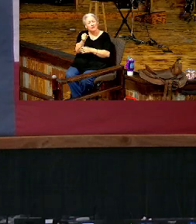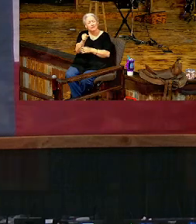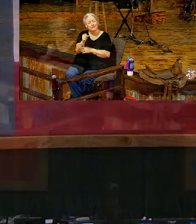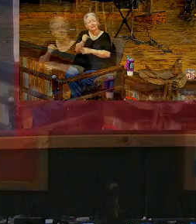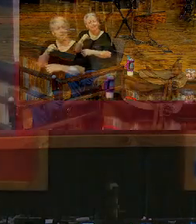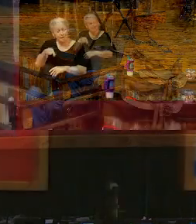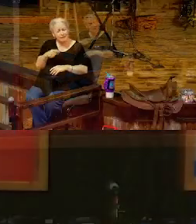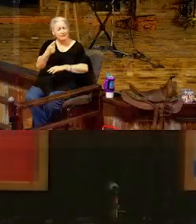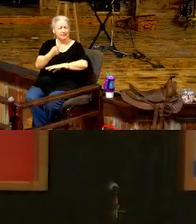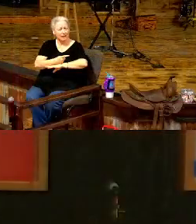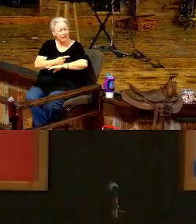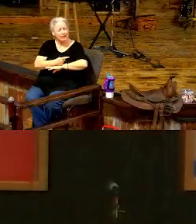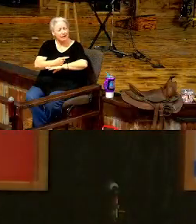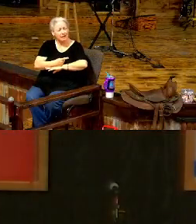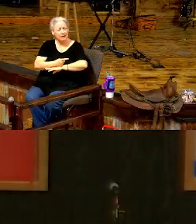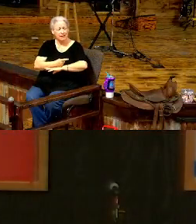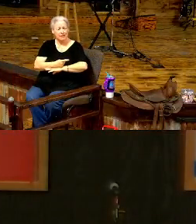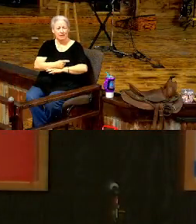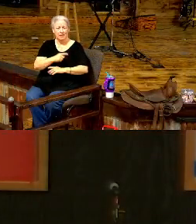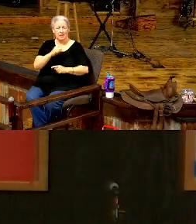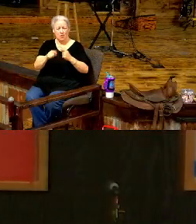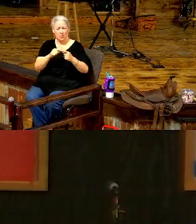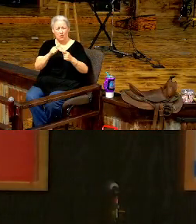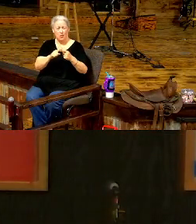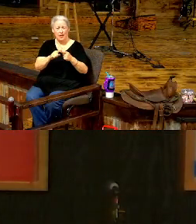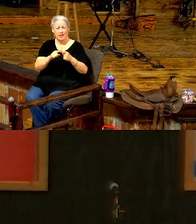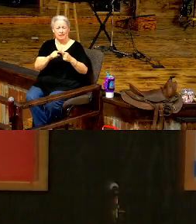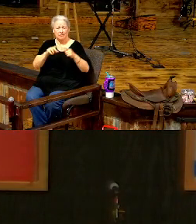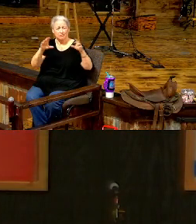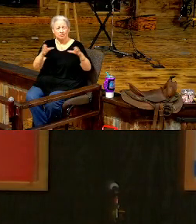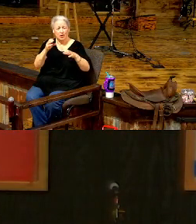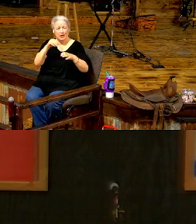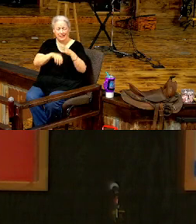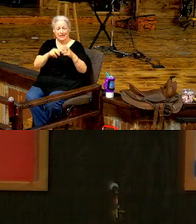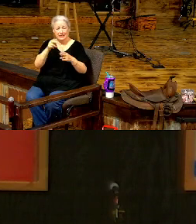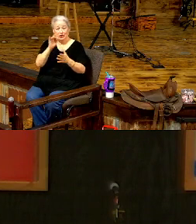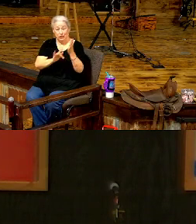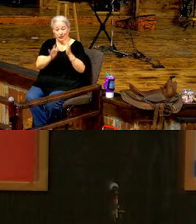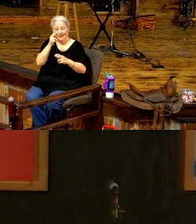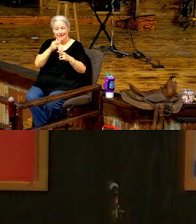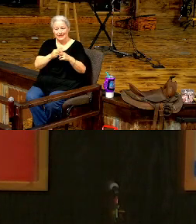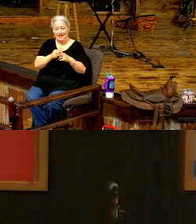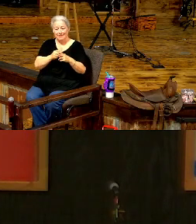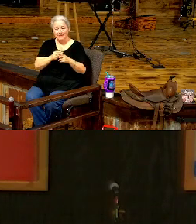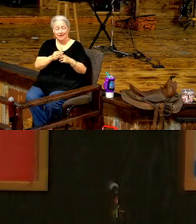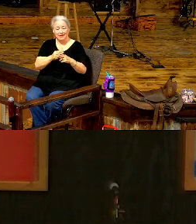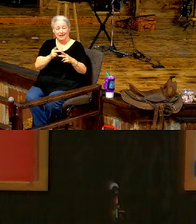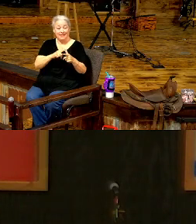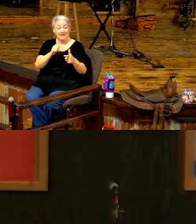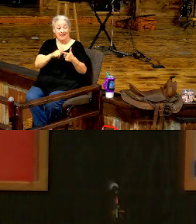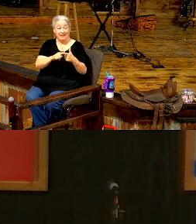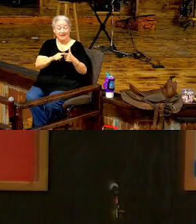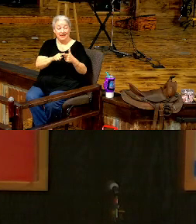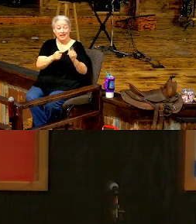time. And when they're performed in the name of Jesus, they point to him.